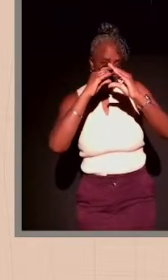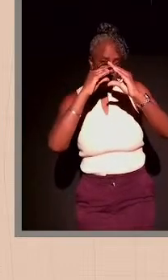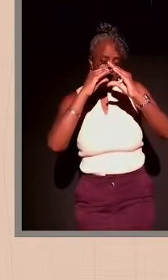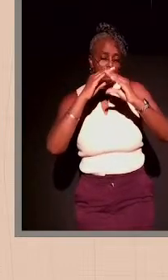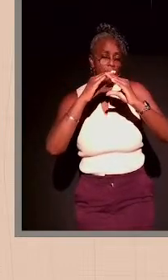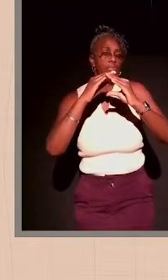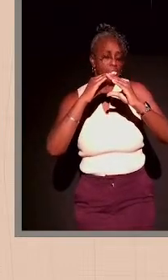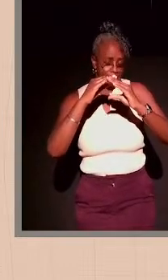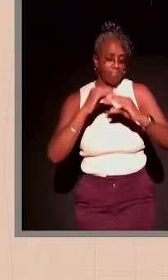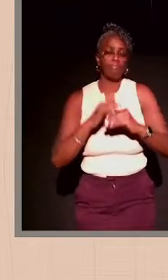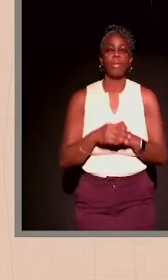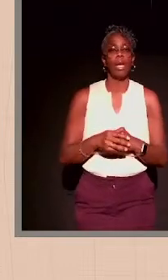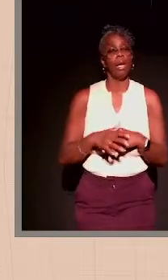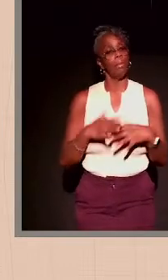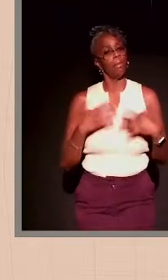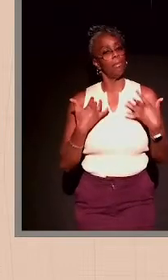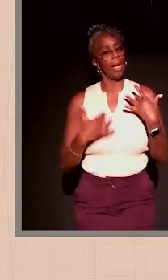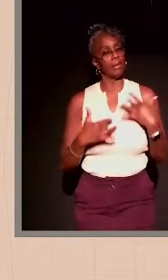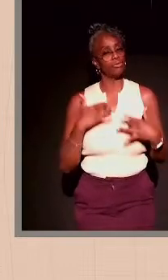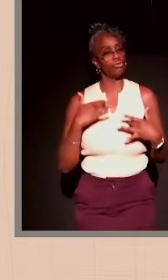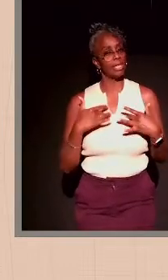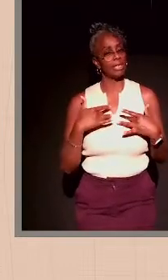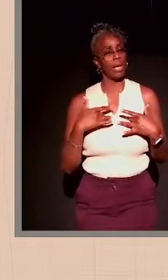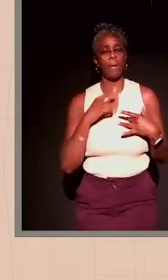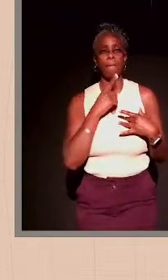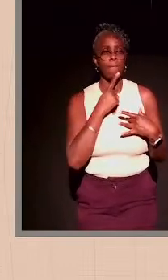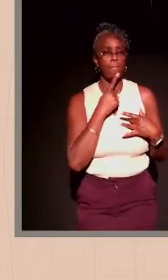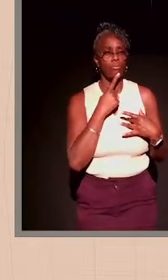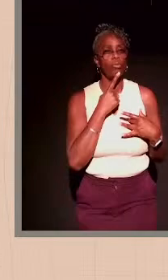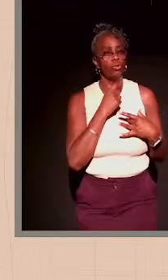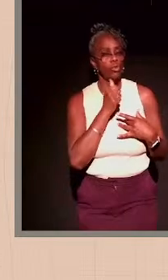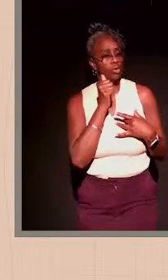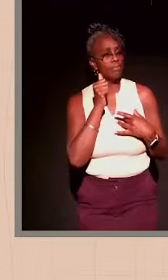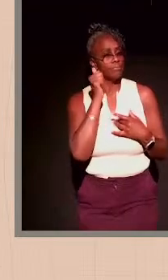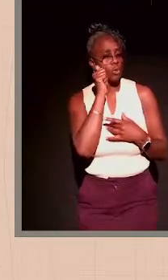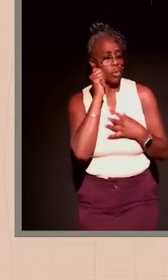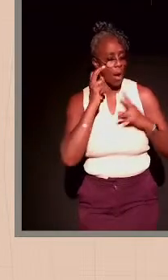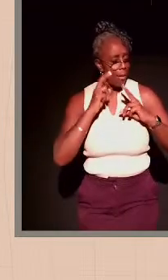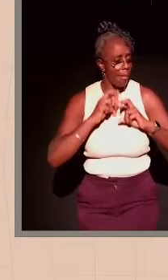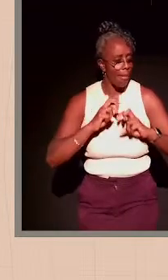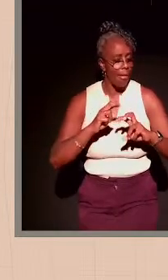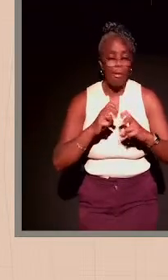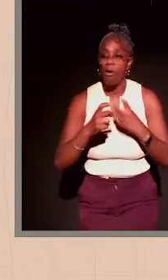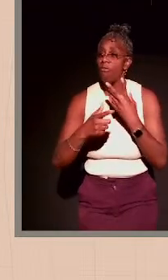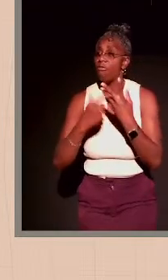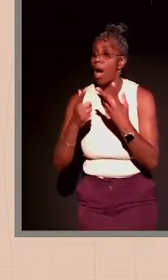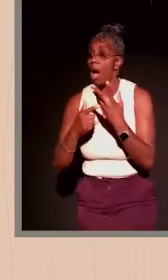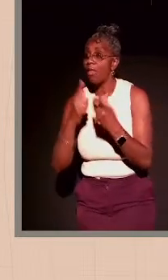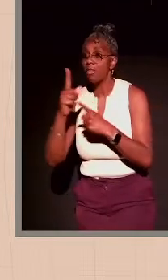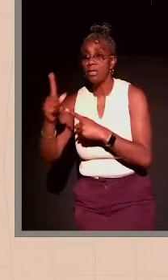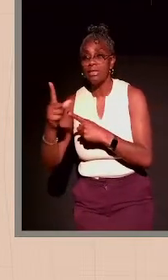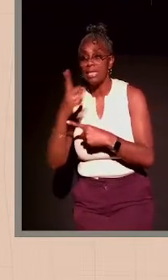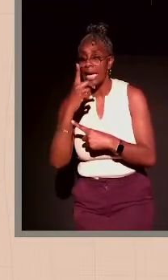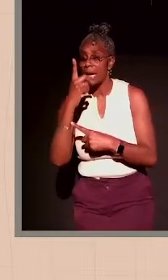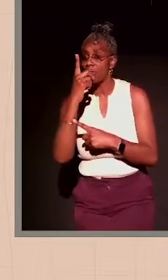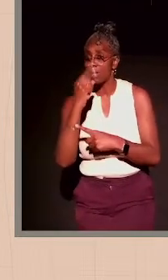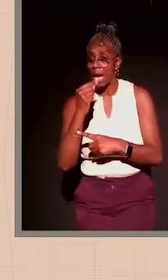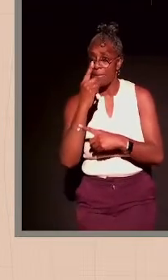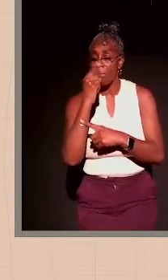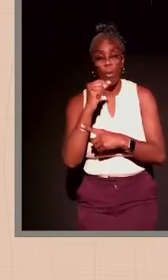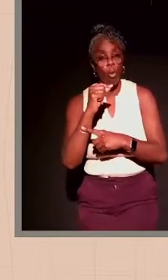I would be interested in finding out what others might be capable of creating with double